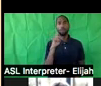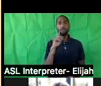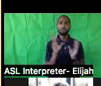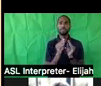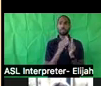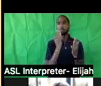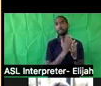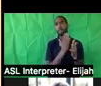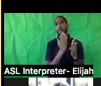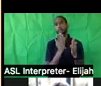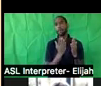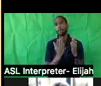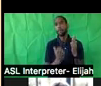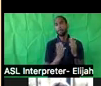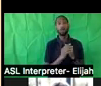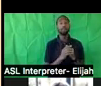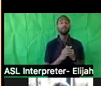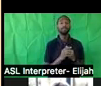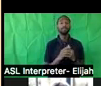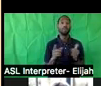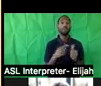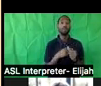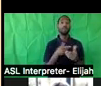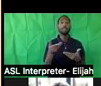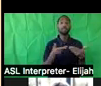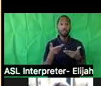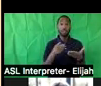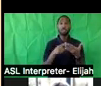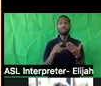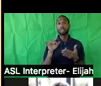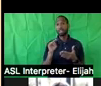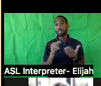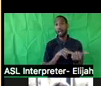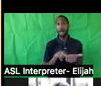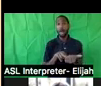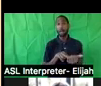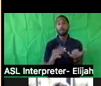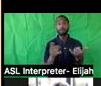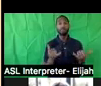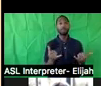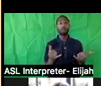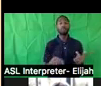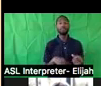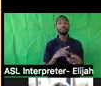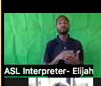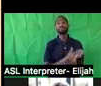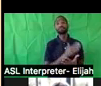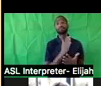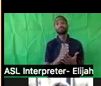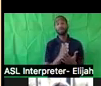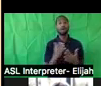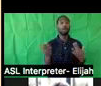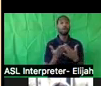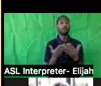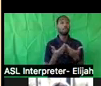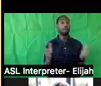today's gathering. So we are doing introductions and check-ins right now, and we'll move into a breakout room